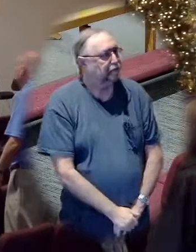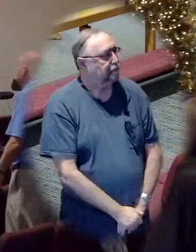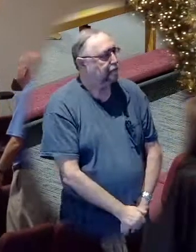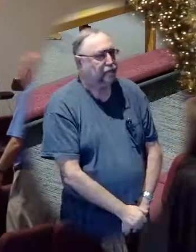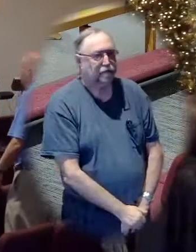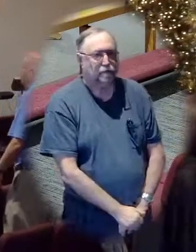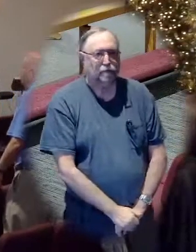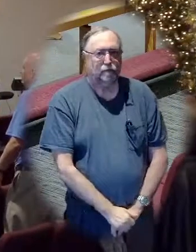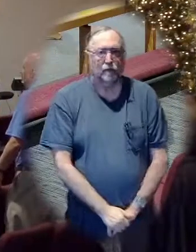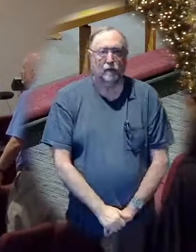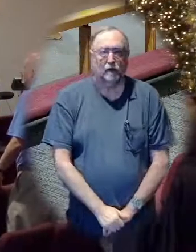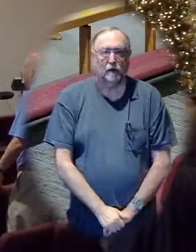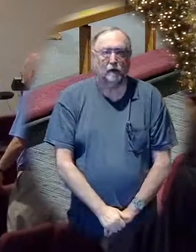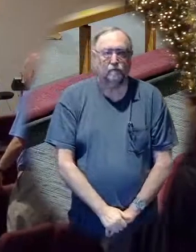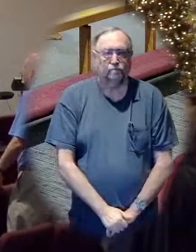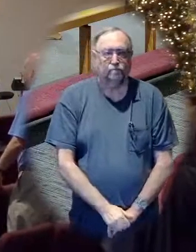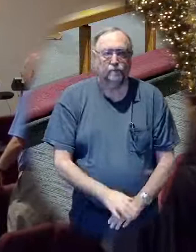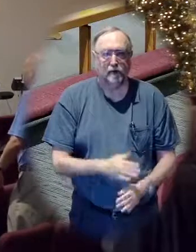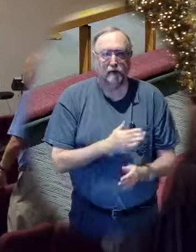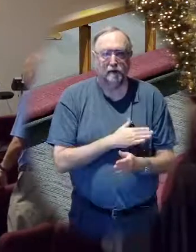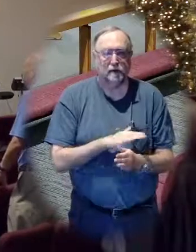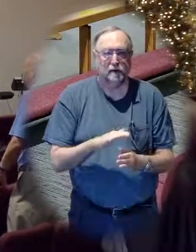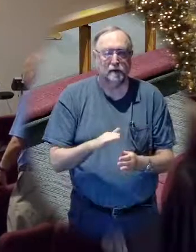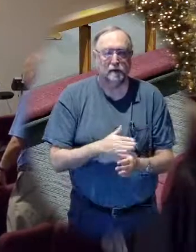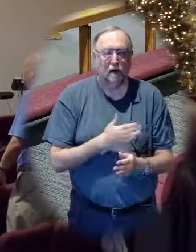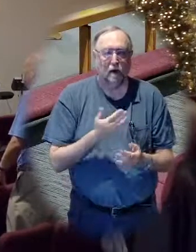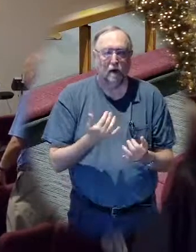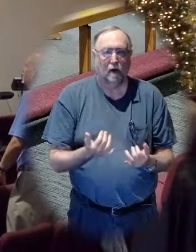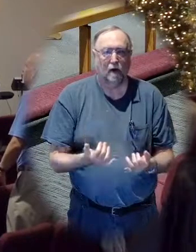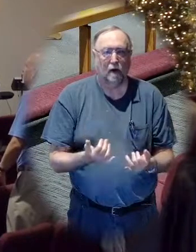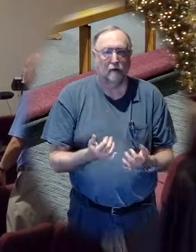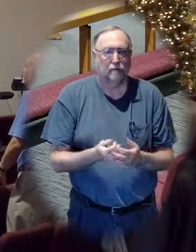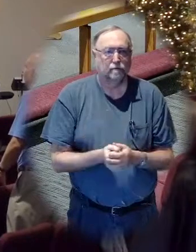song. Let us all with gladsome voice.